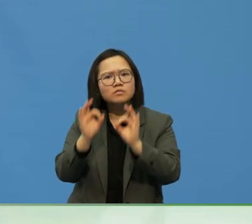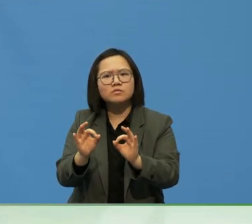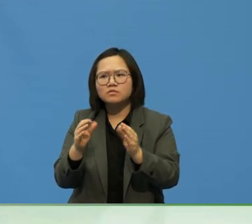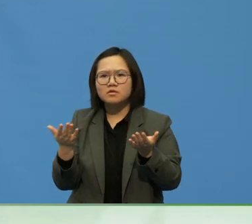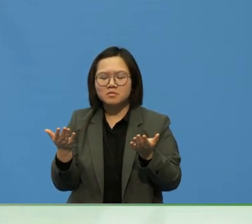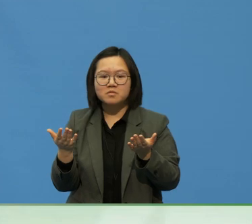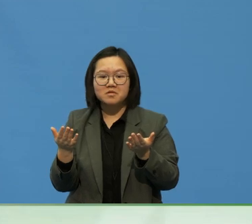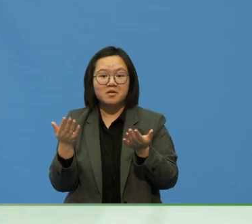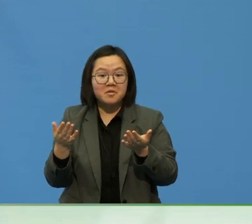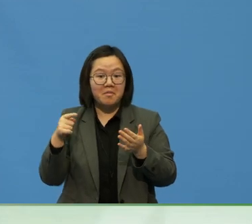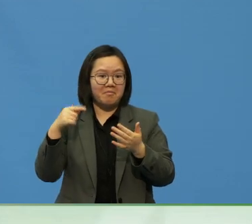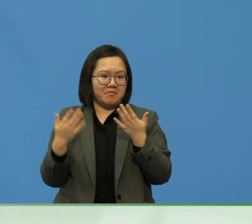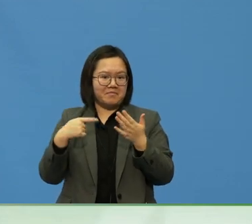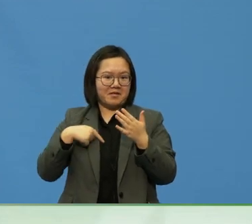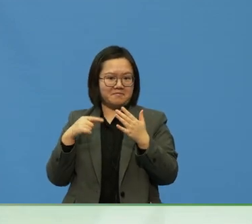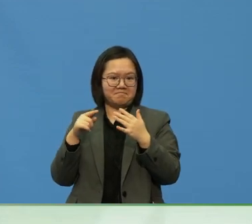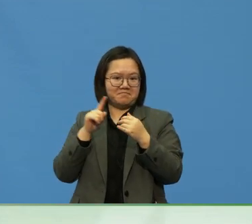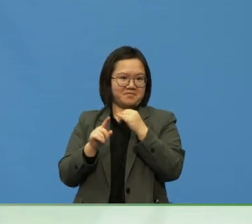I'd be grateful.